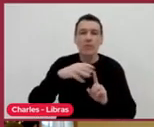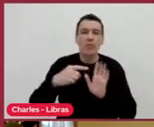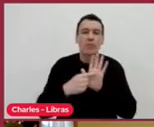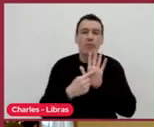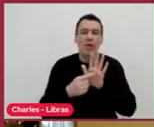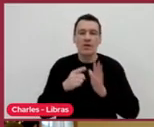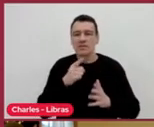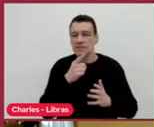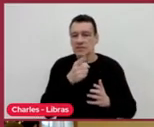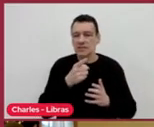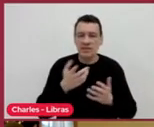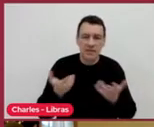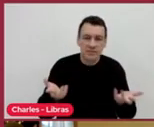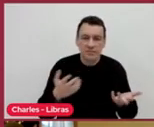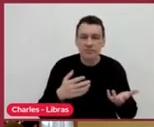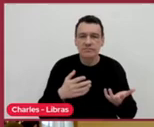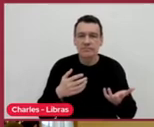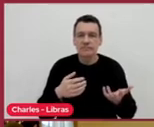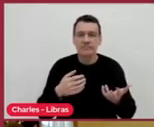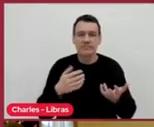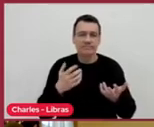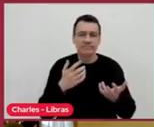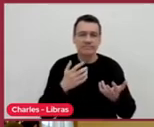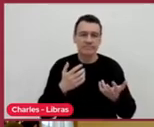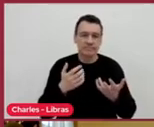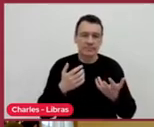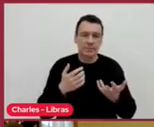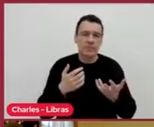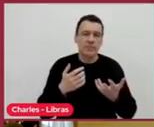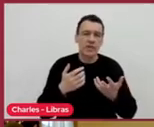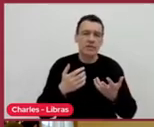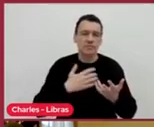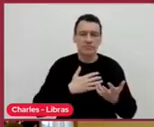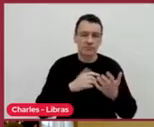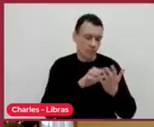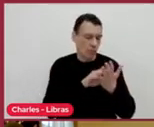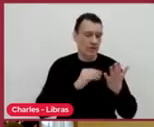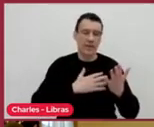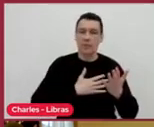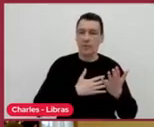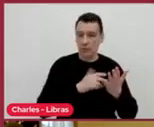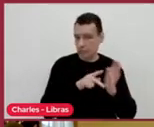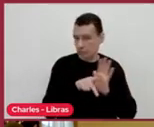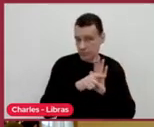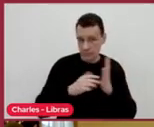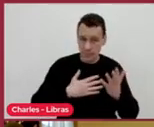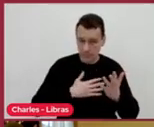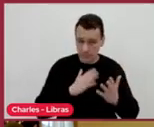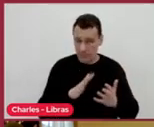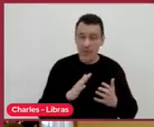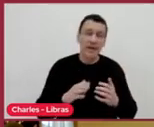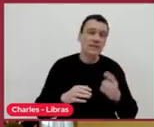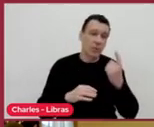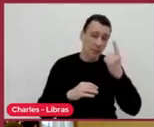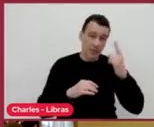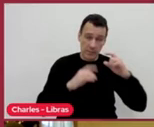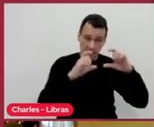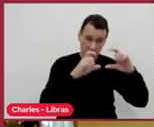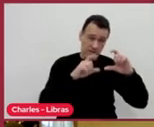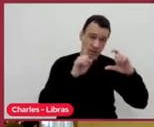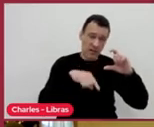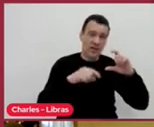map. It's as simple as doing something like this. The first element is an OR, and the second element is the